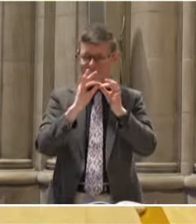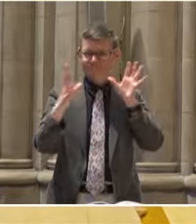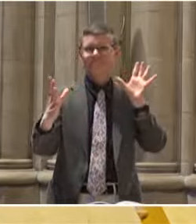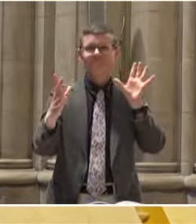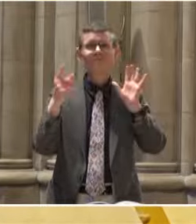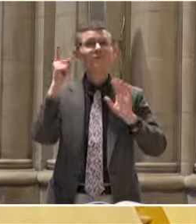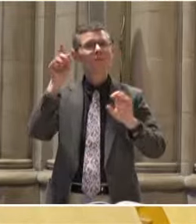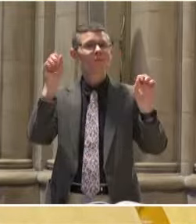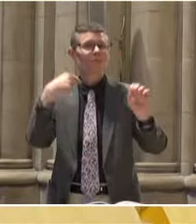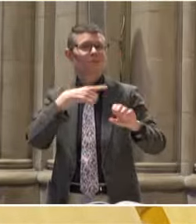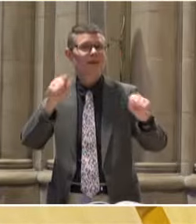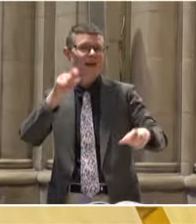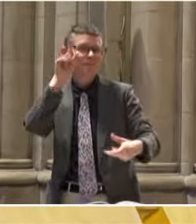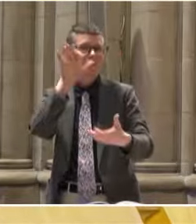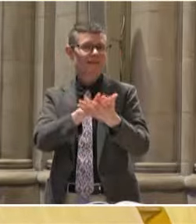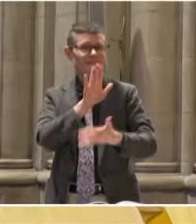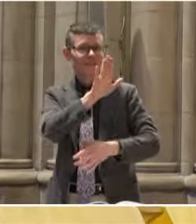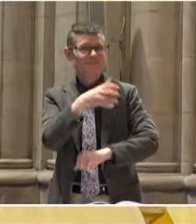and believe.